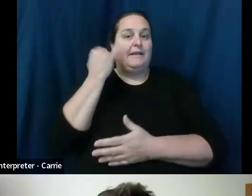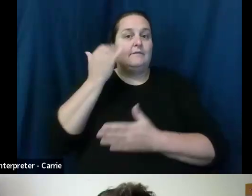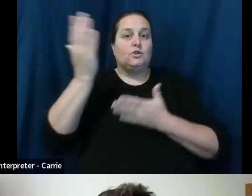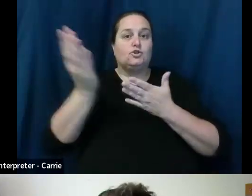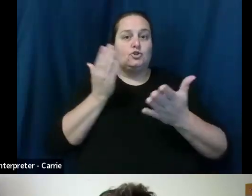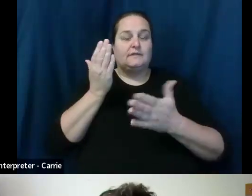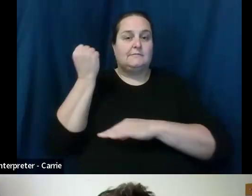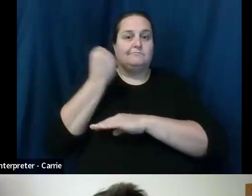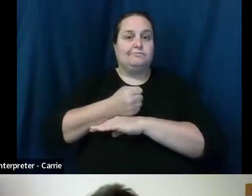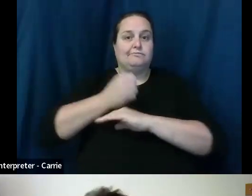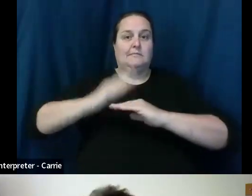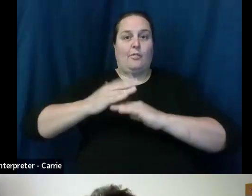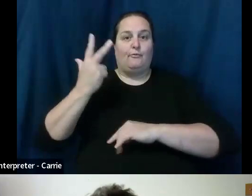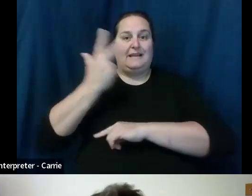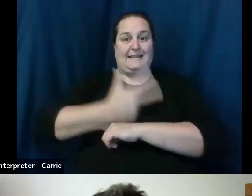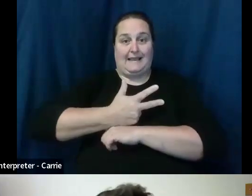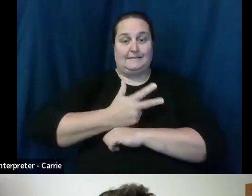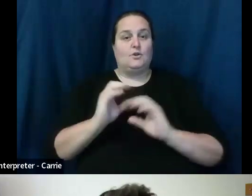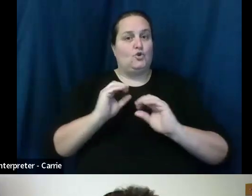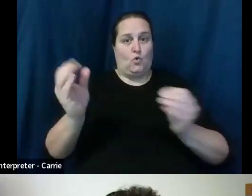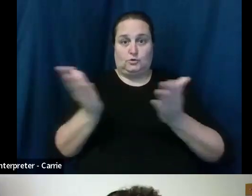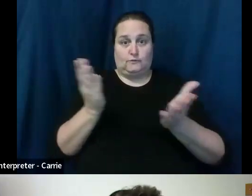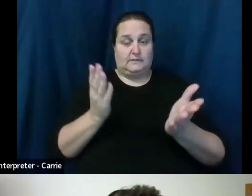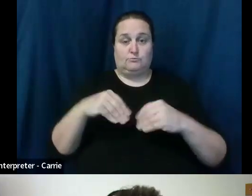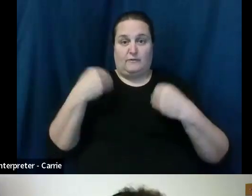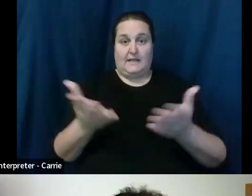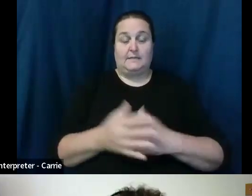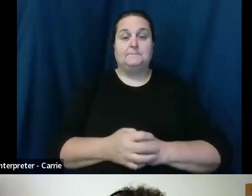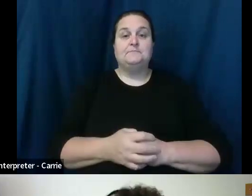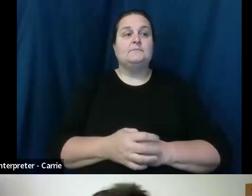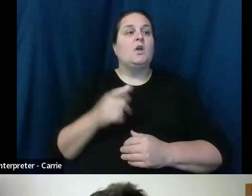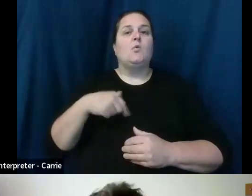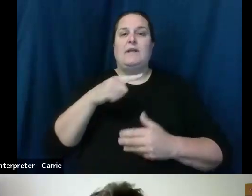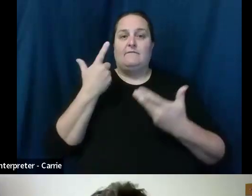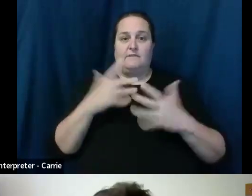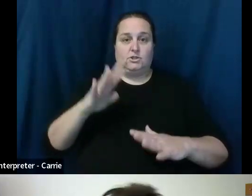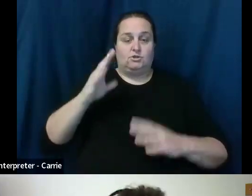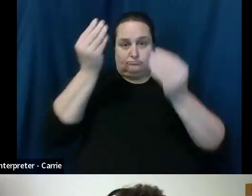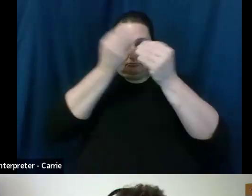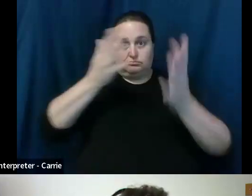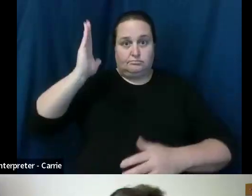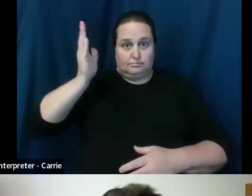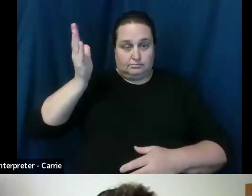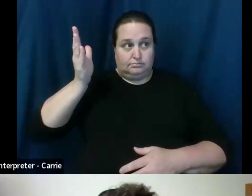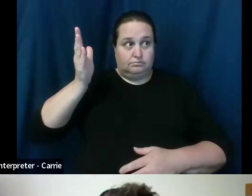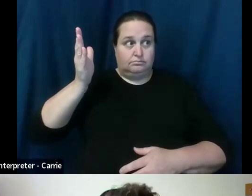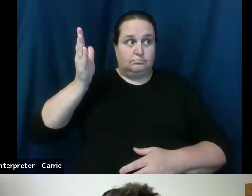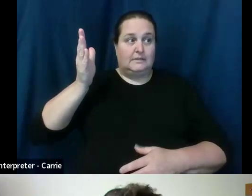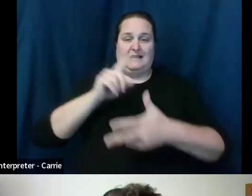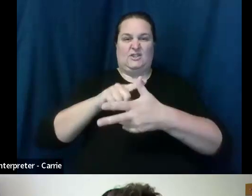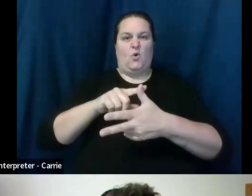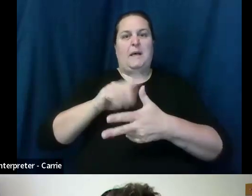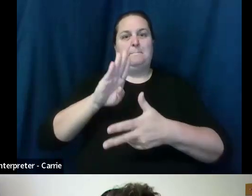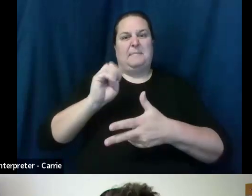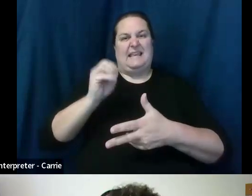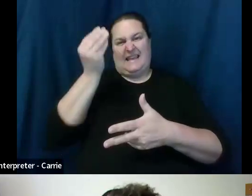at least 3 days. So we've done the informational presentation. So we've checked Be Informed off the list, and we're